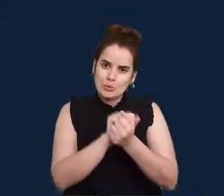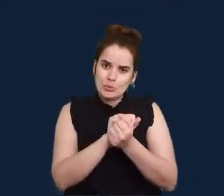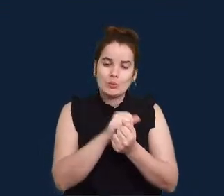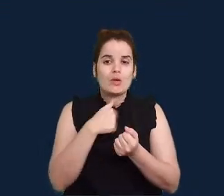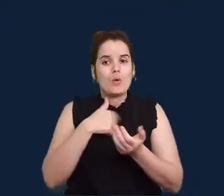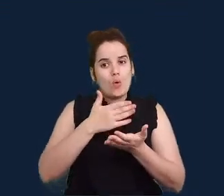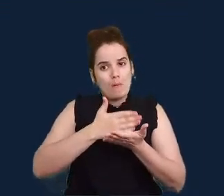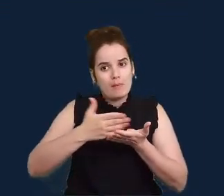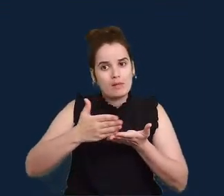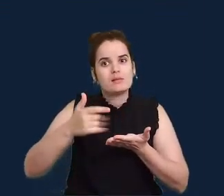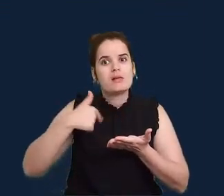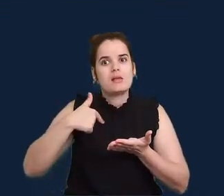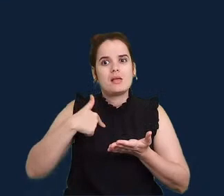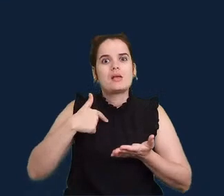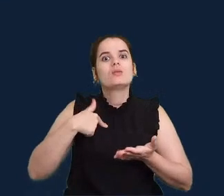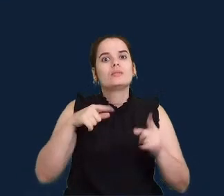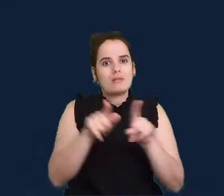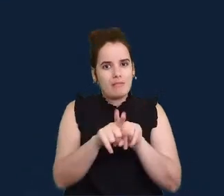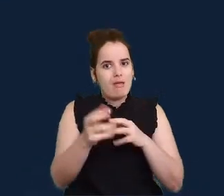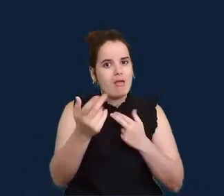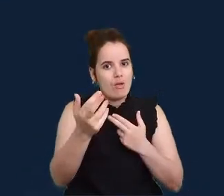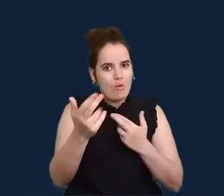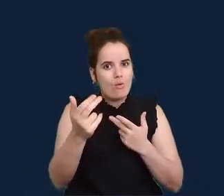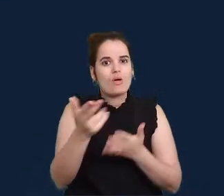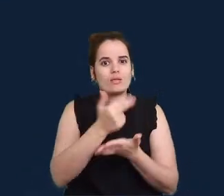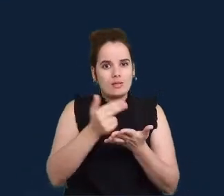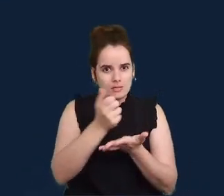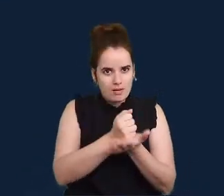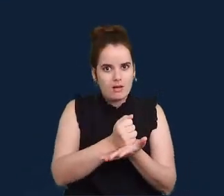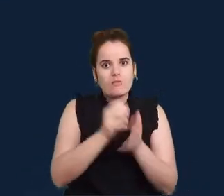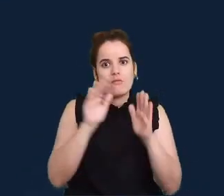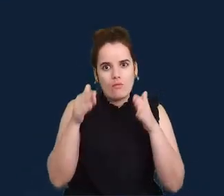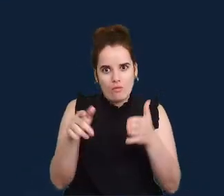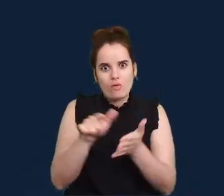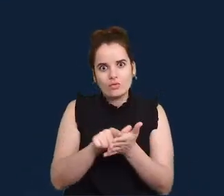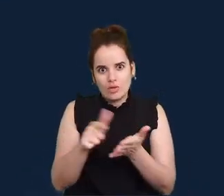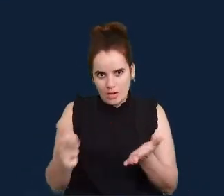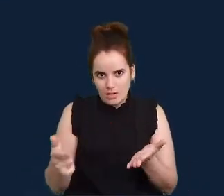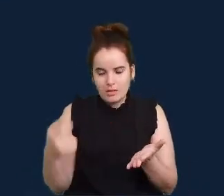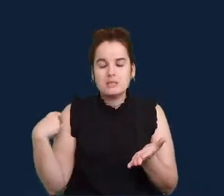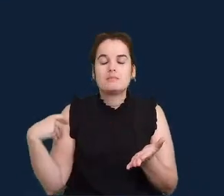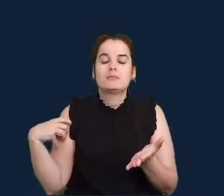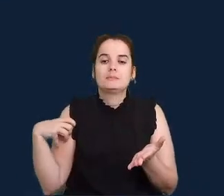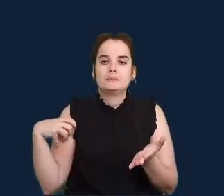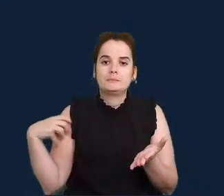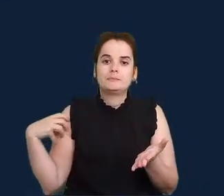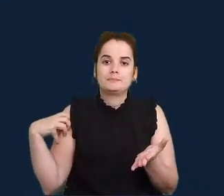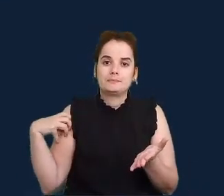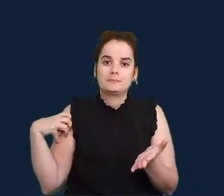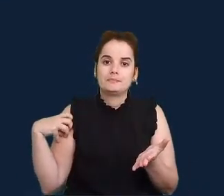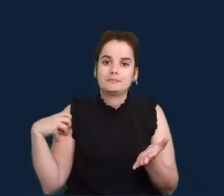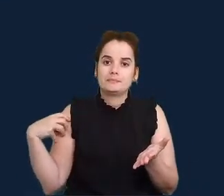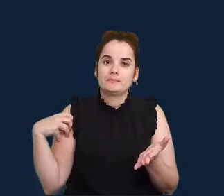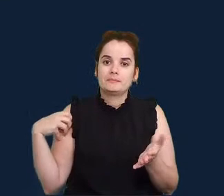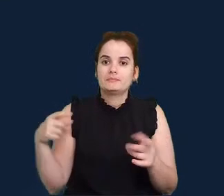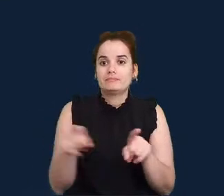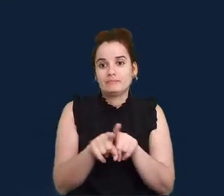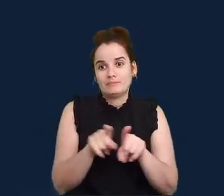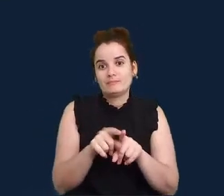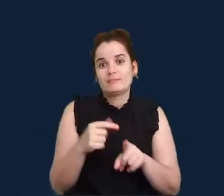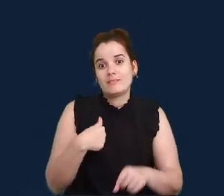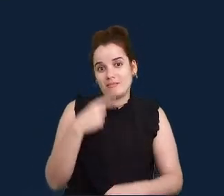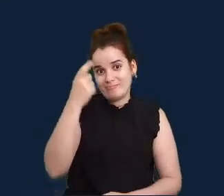for journalism, and I am a self-taught coder also. So I think we'll have a lot